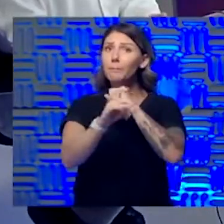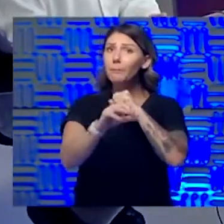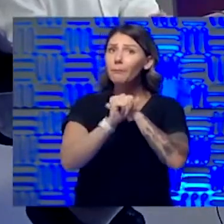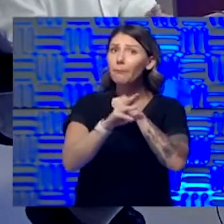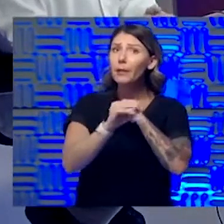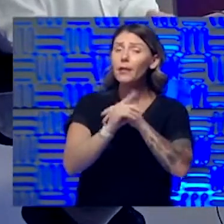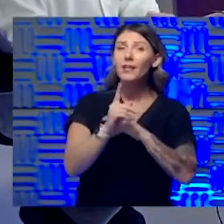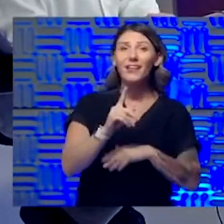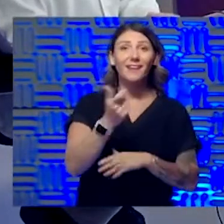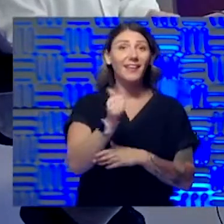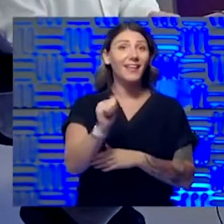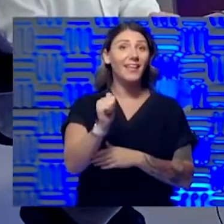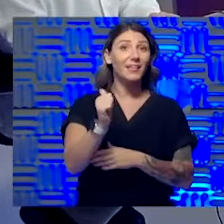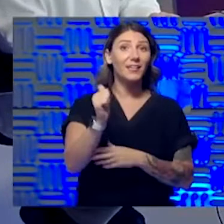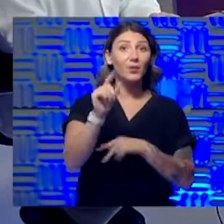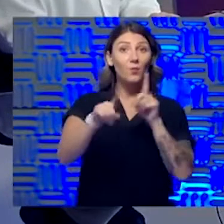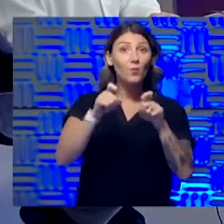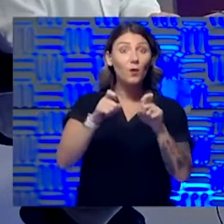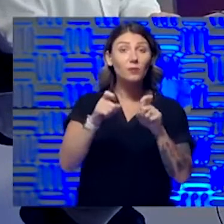any questions from reporters.